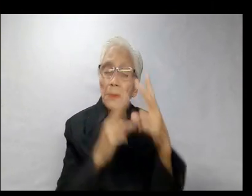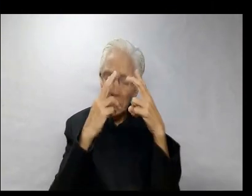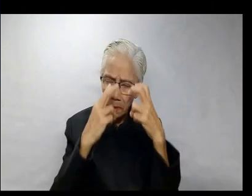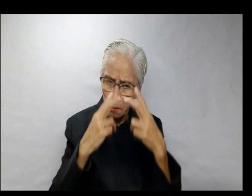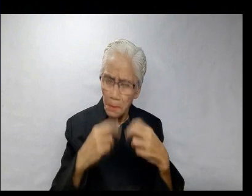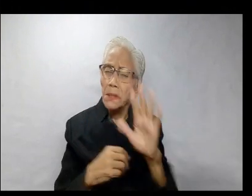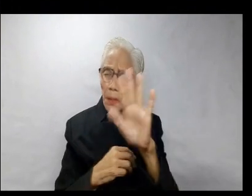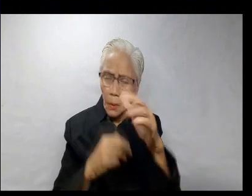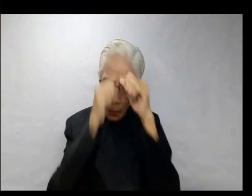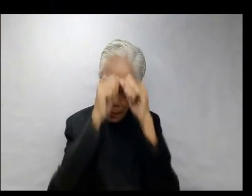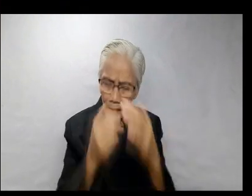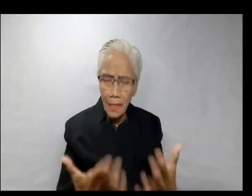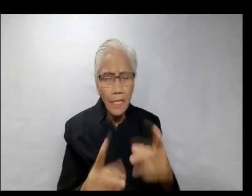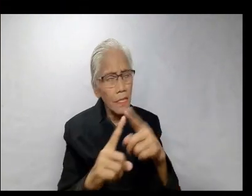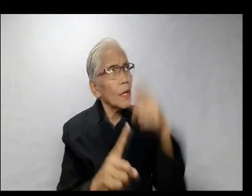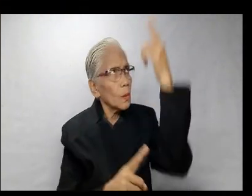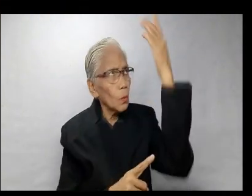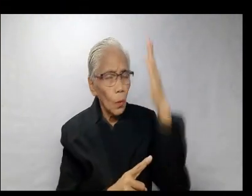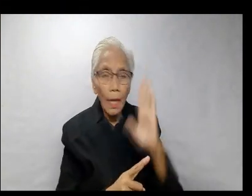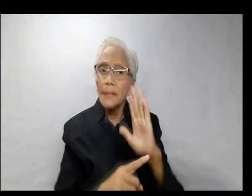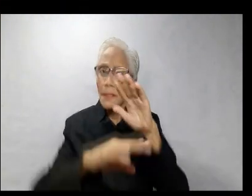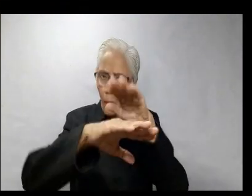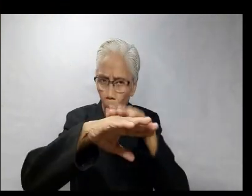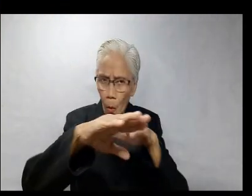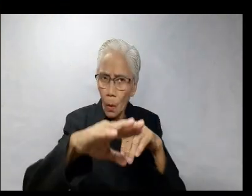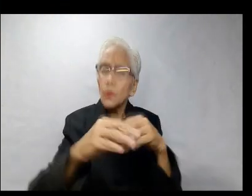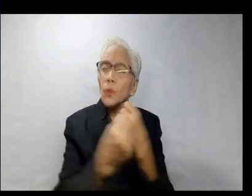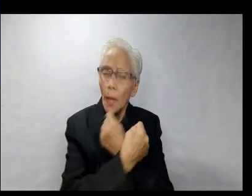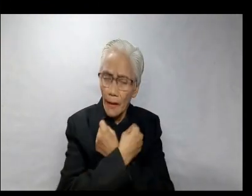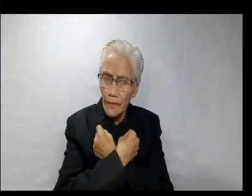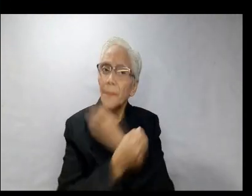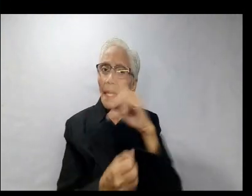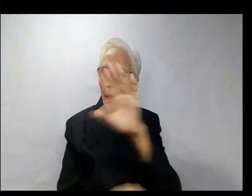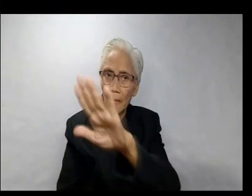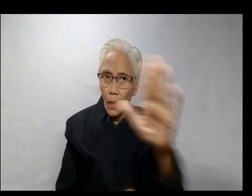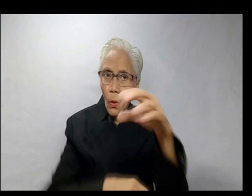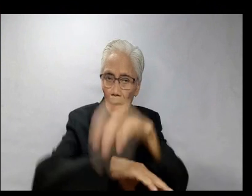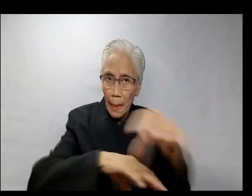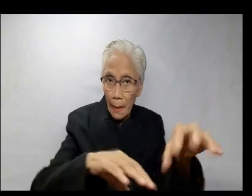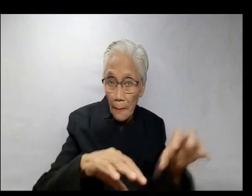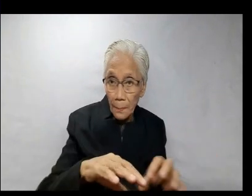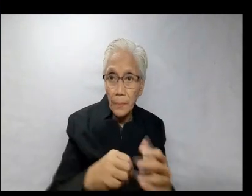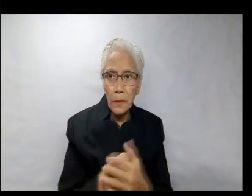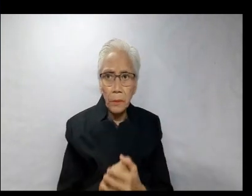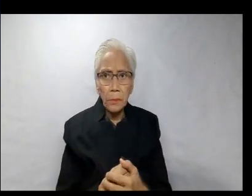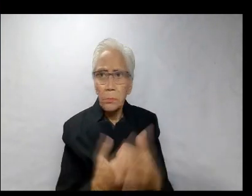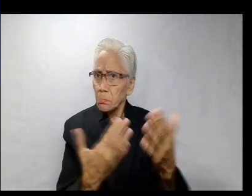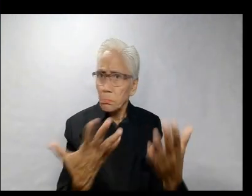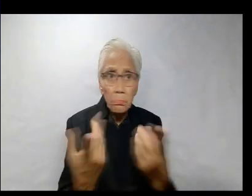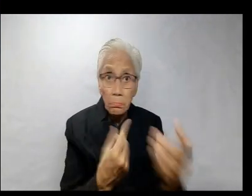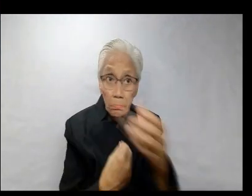your obedience to God's call to love Him and your neighbors. Do we please Him